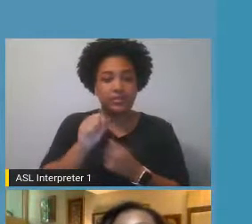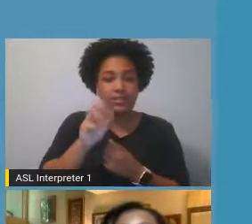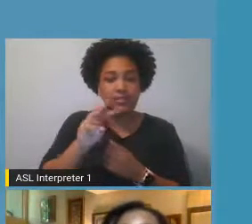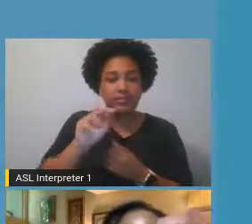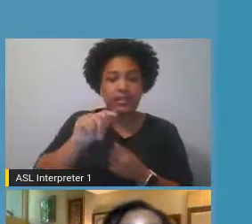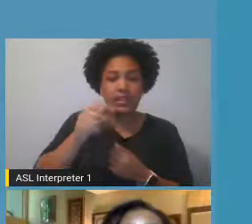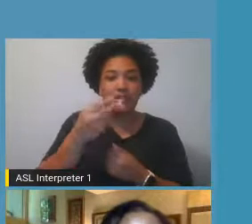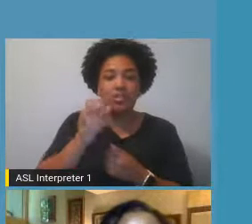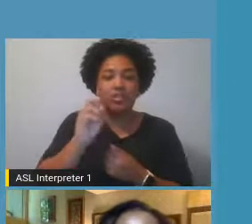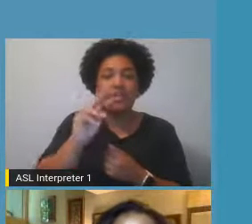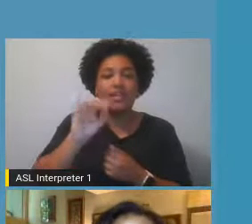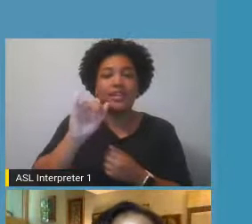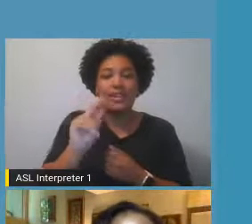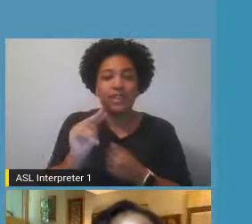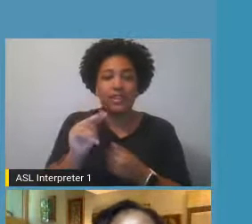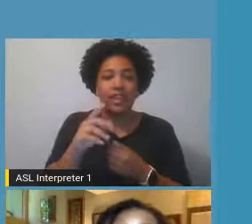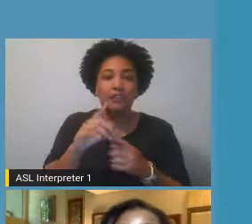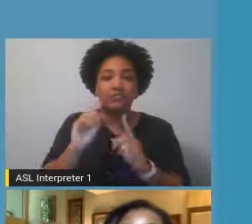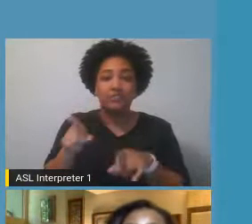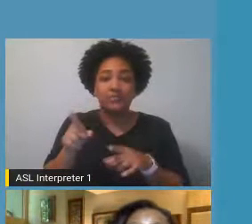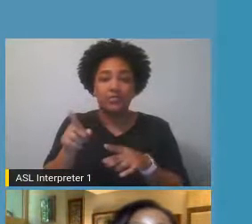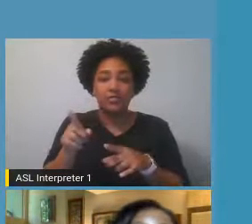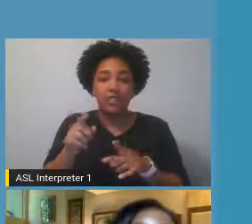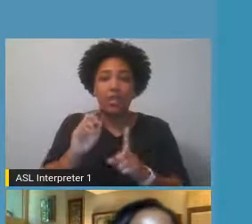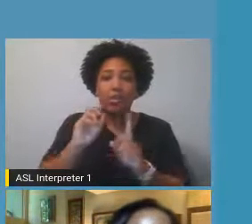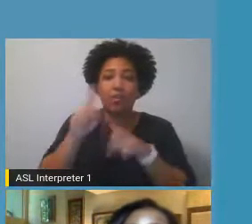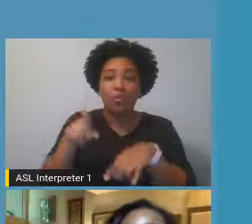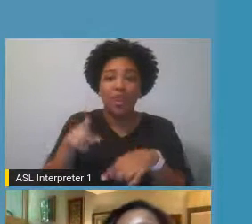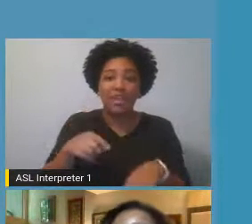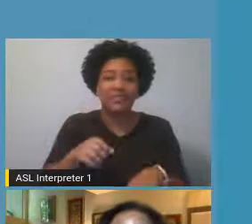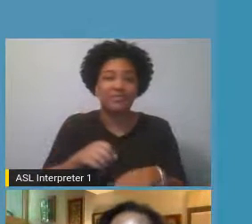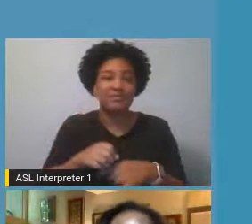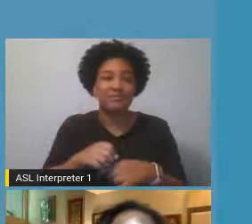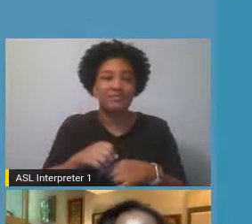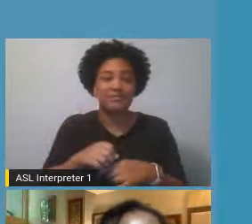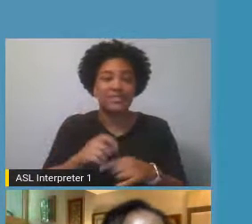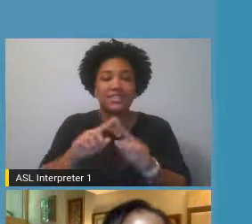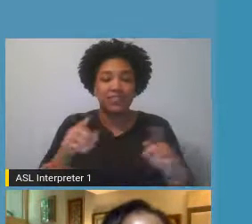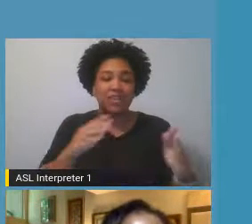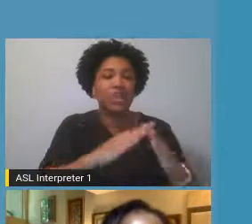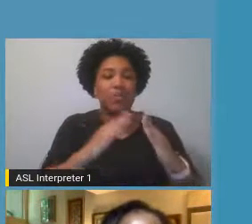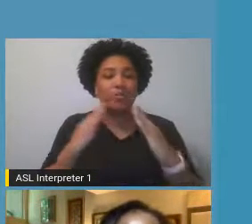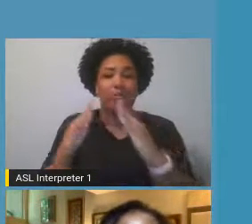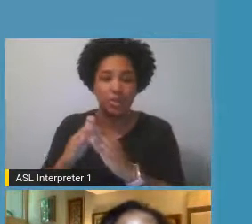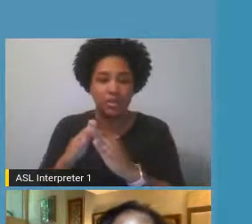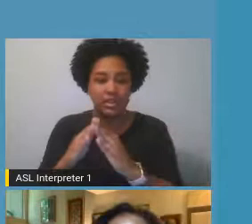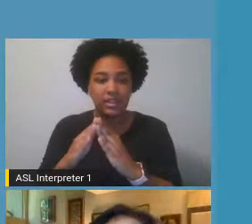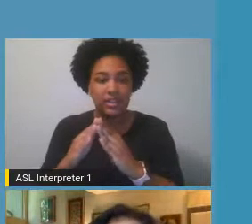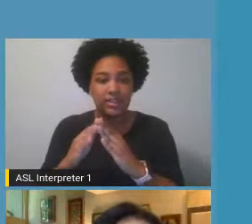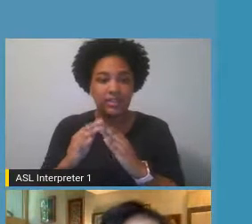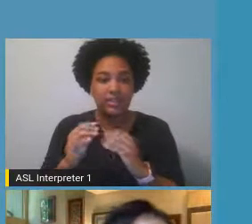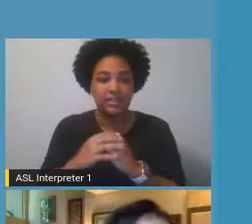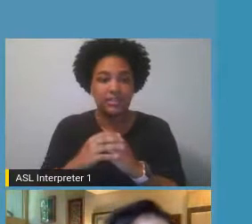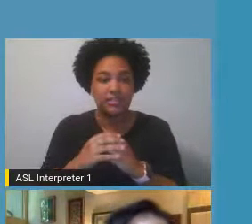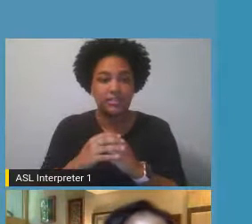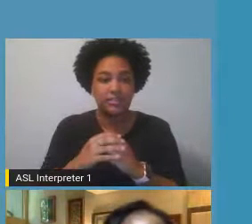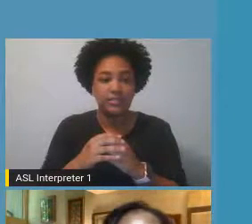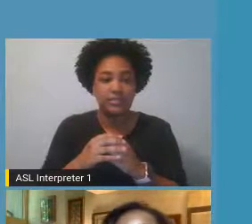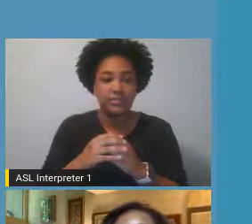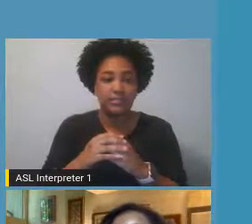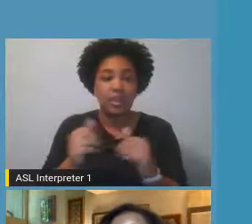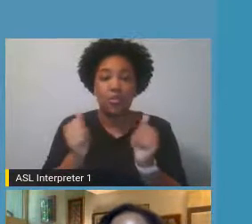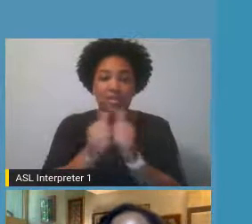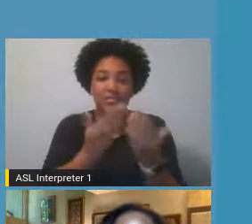on the road and went to individual communities and groups and individuals, brought their materials to be assessed and